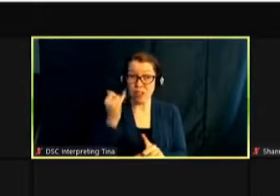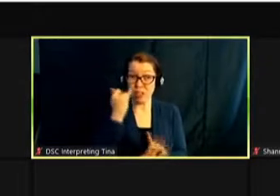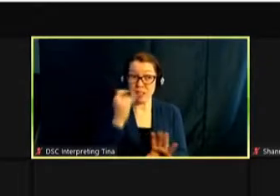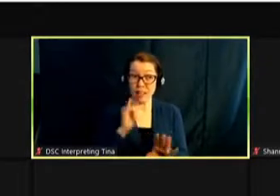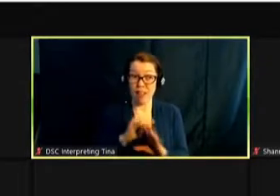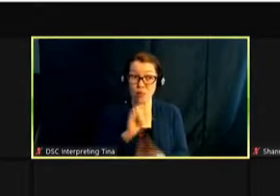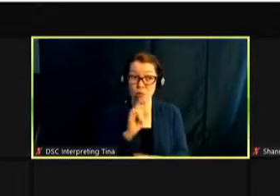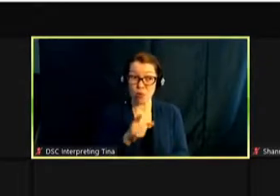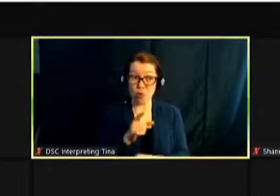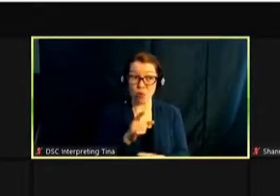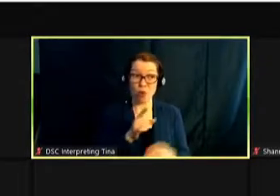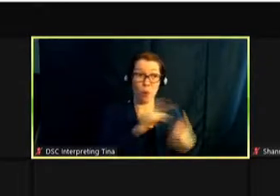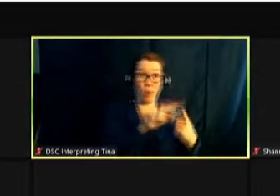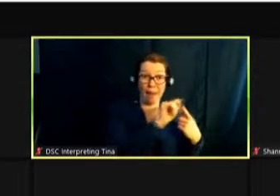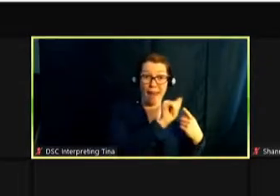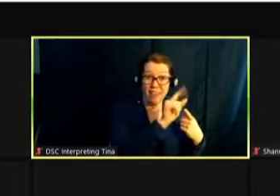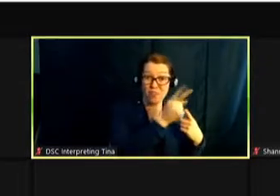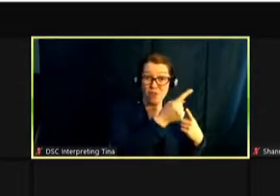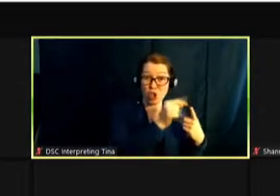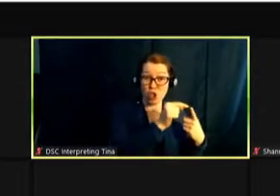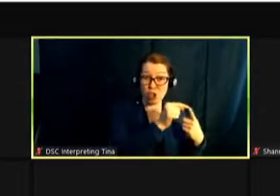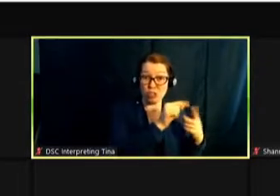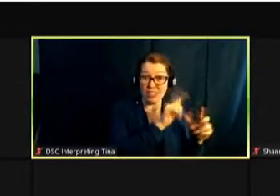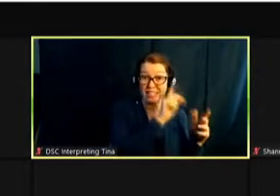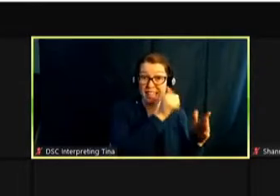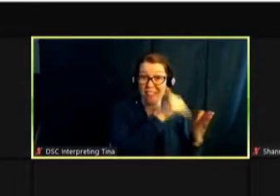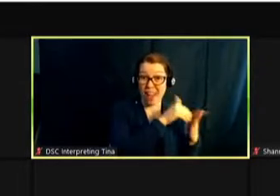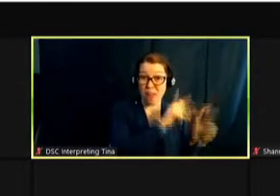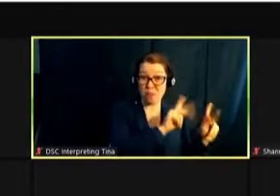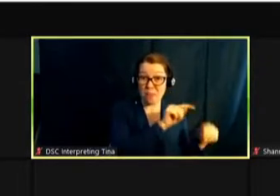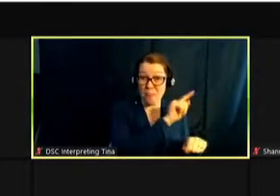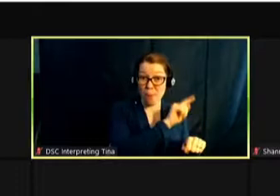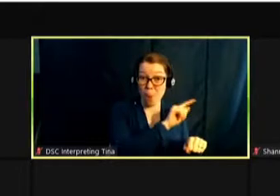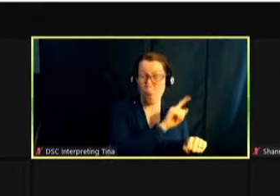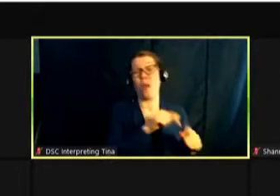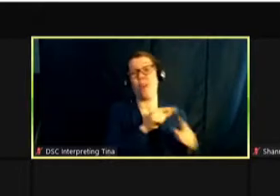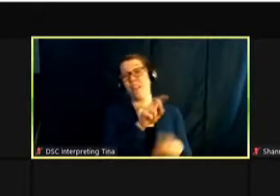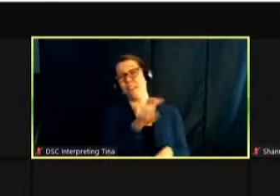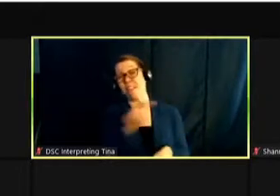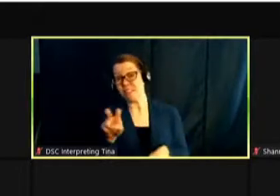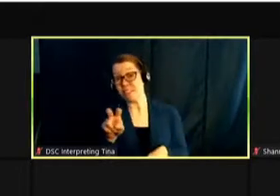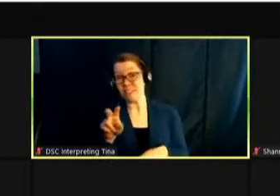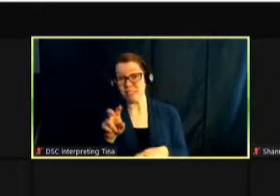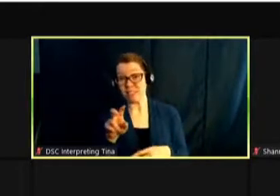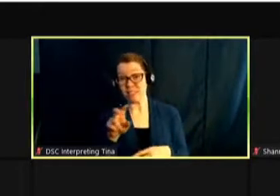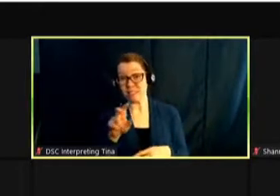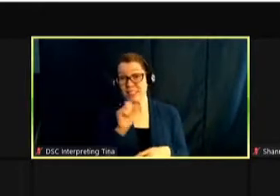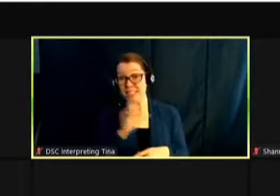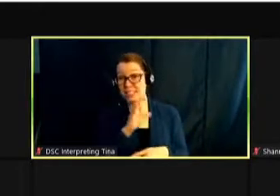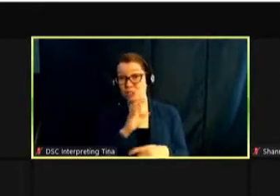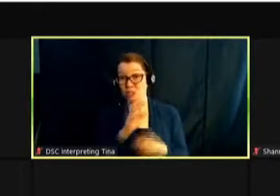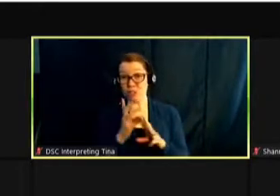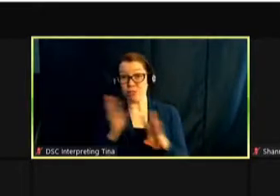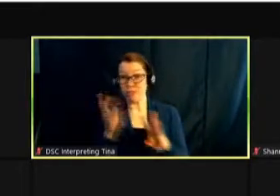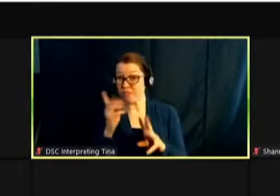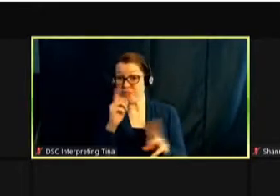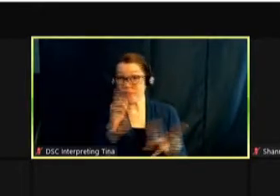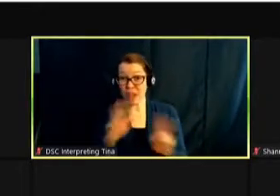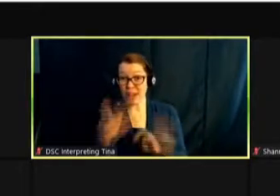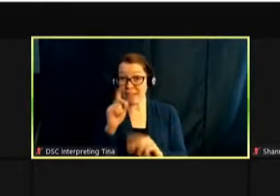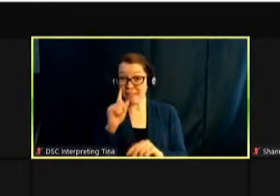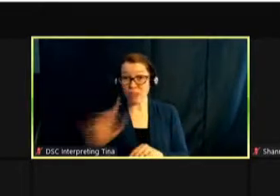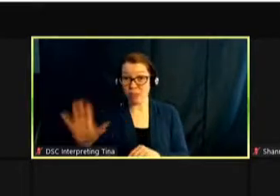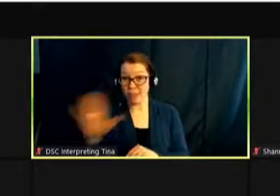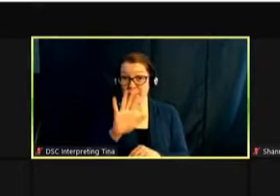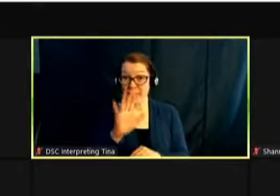way to indicate to them when they're likely to be in line for their vaccines? Mel, that's a great